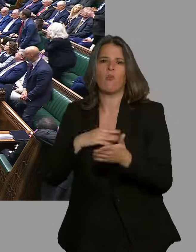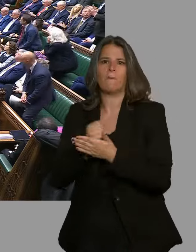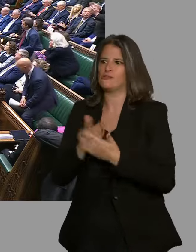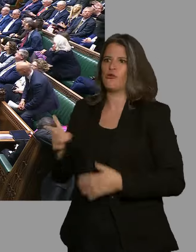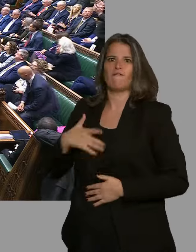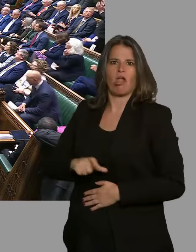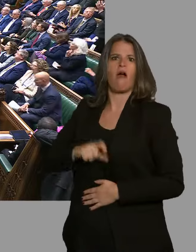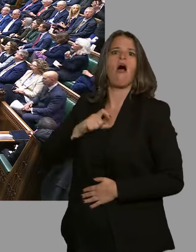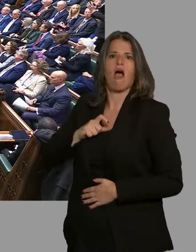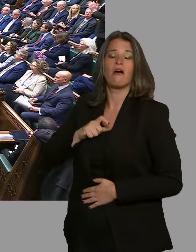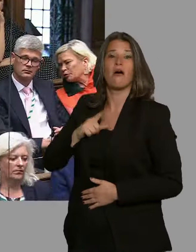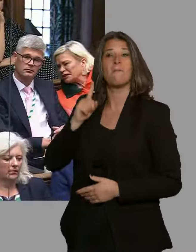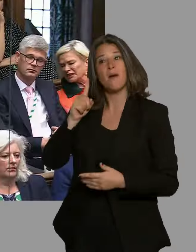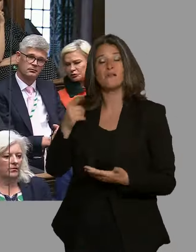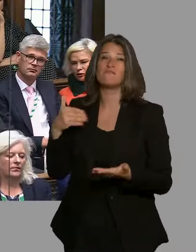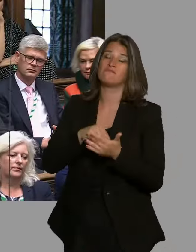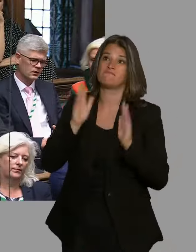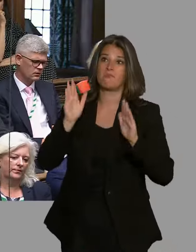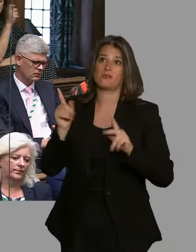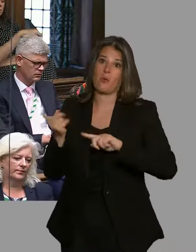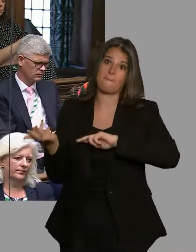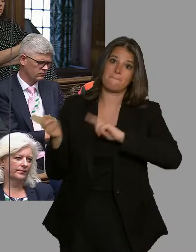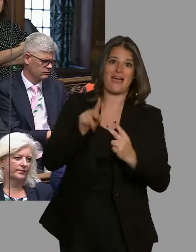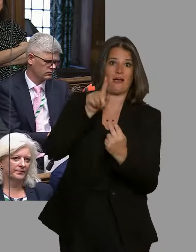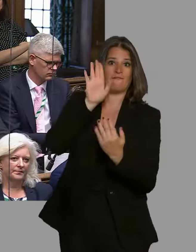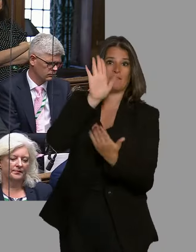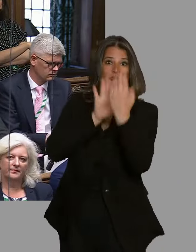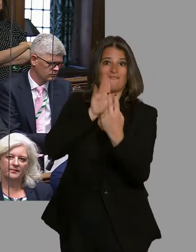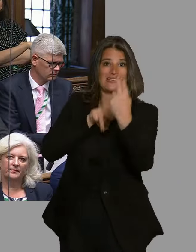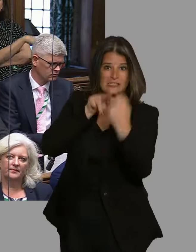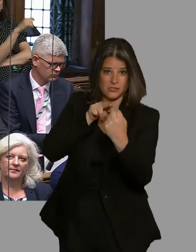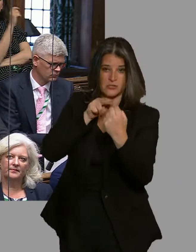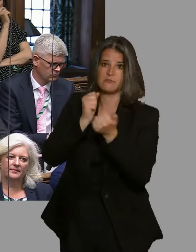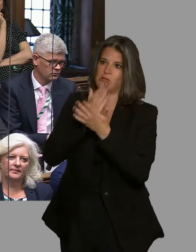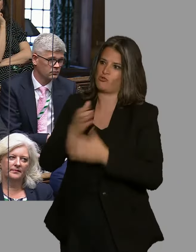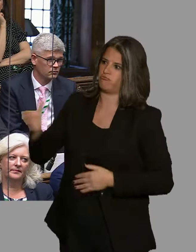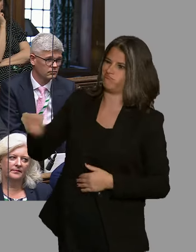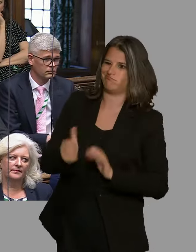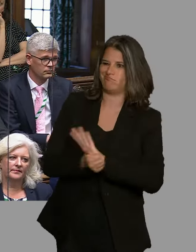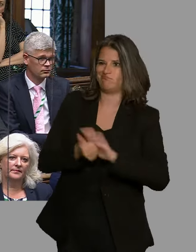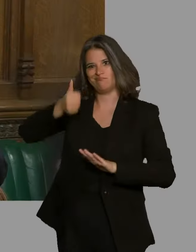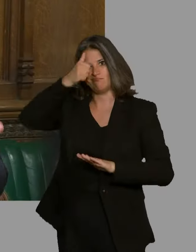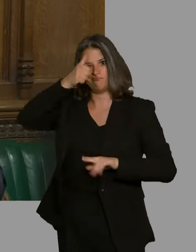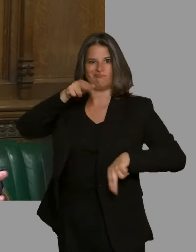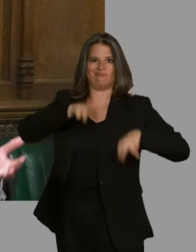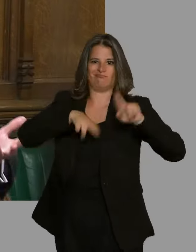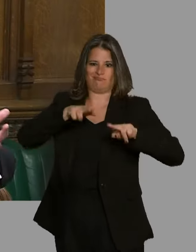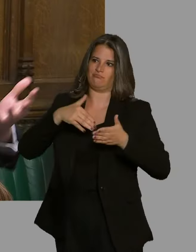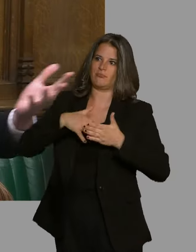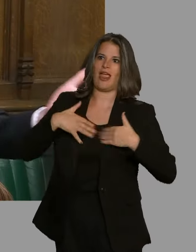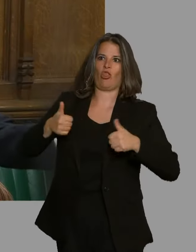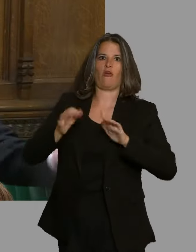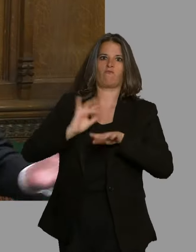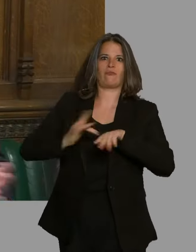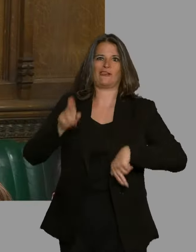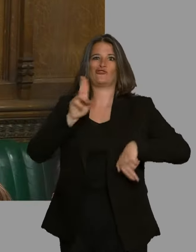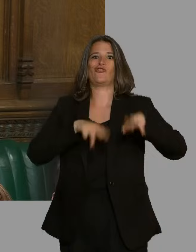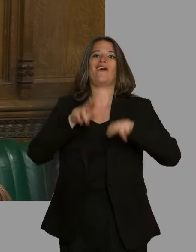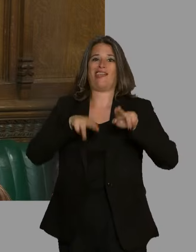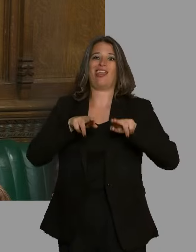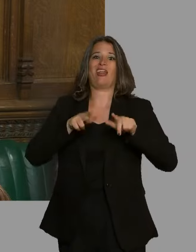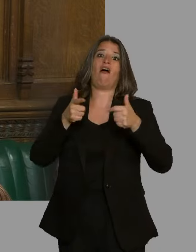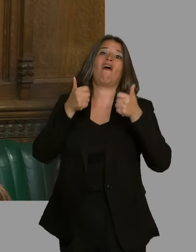Speaker. This Prime Minister, Mr. Speaker, keeps telling his gullible backbenchers, those over